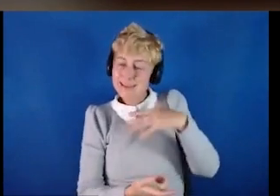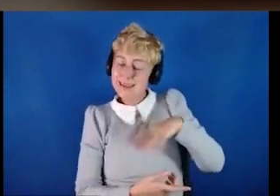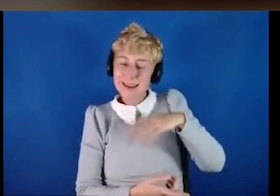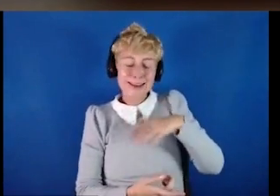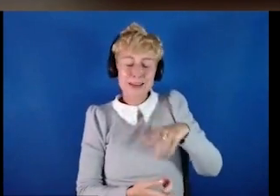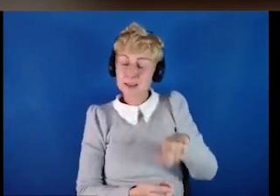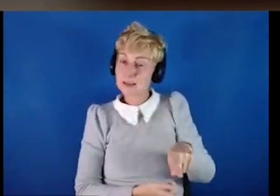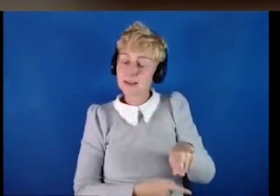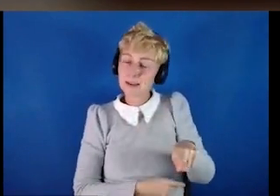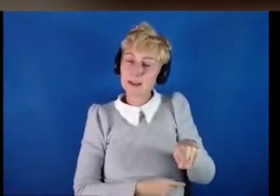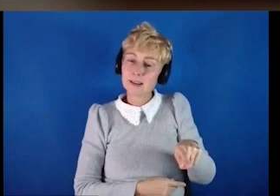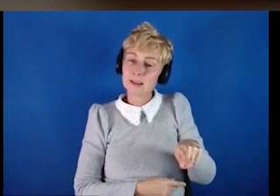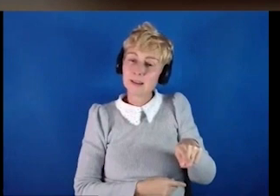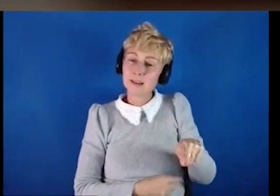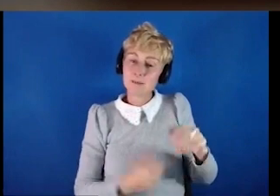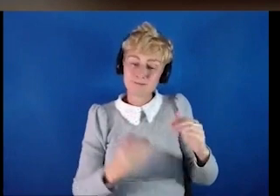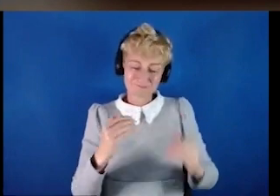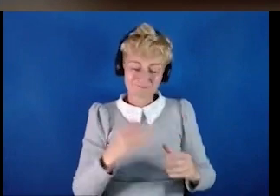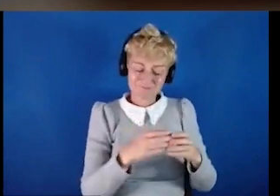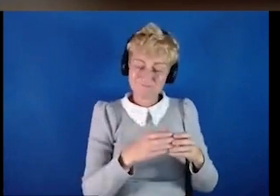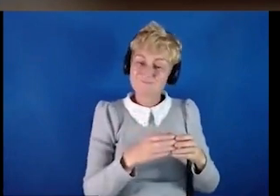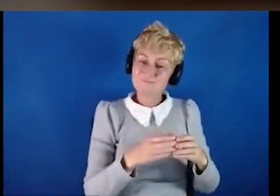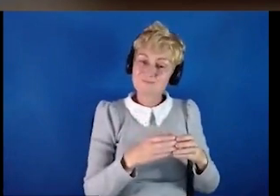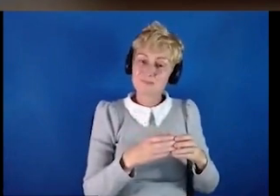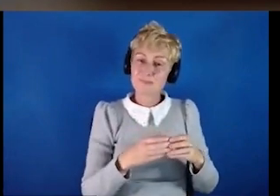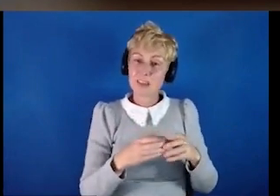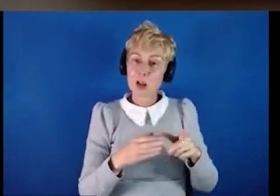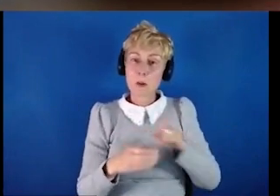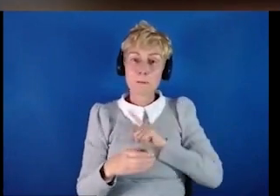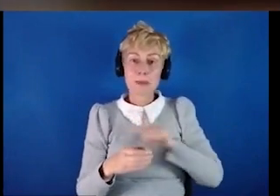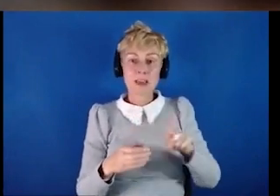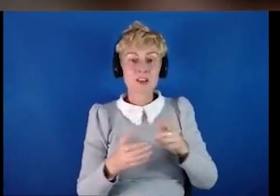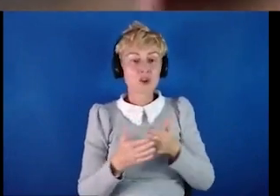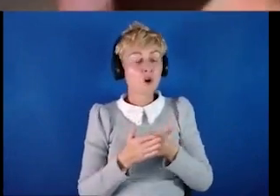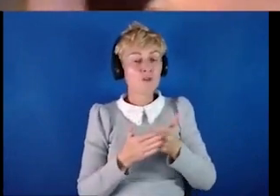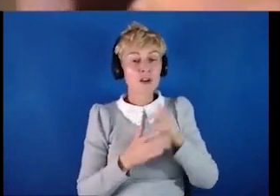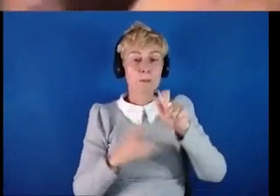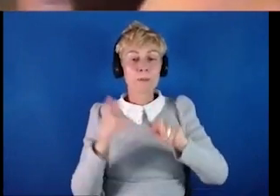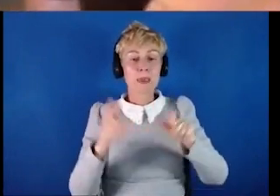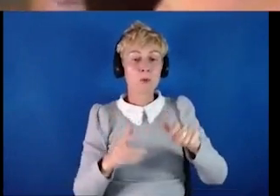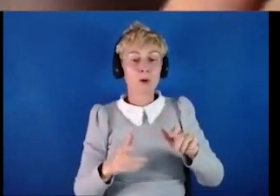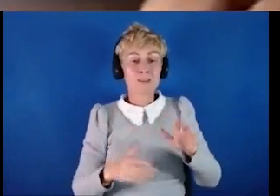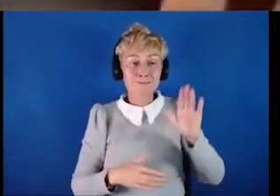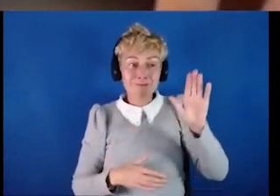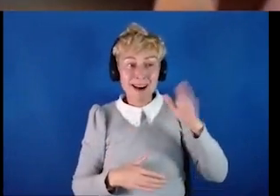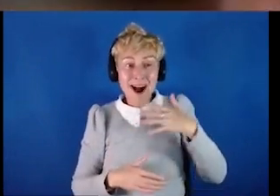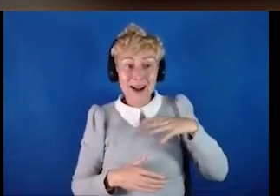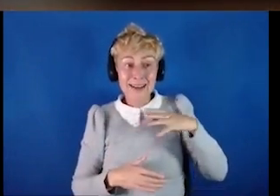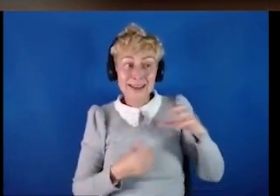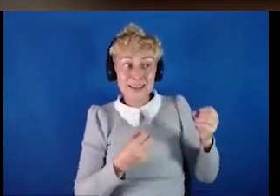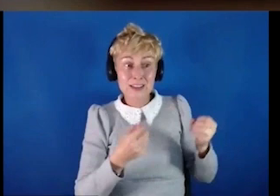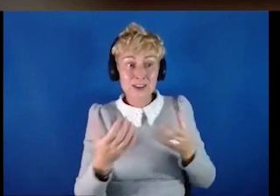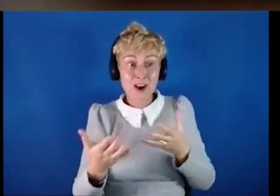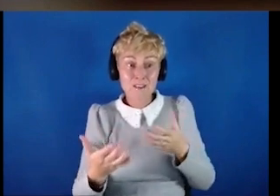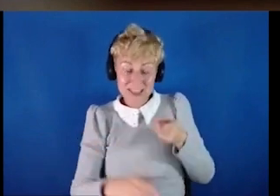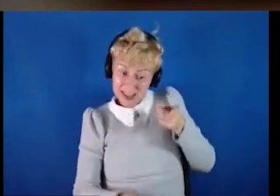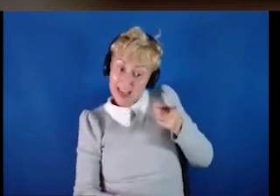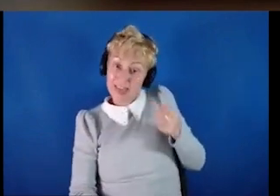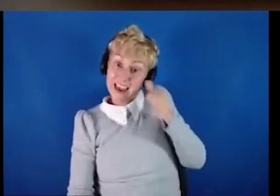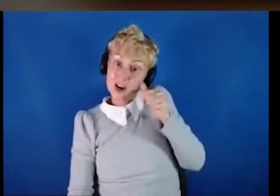needs, because very often people go, I need this particular service, and they go out